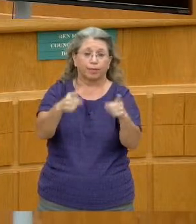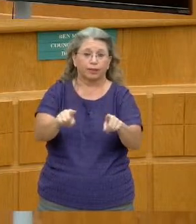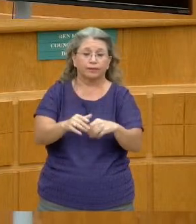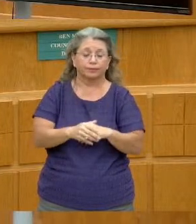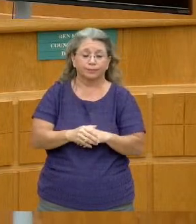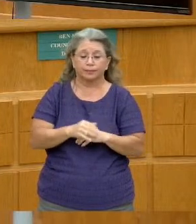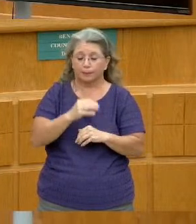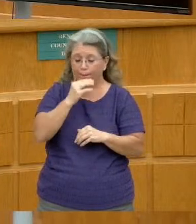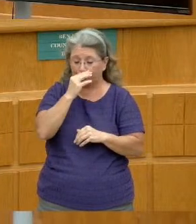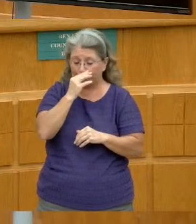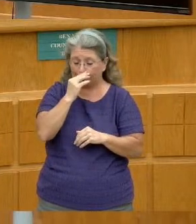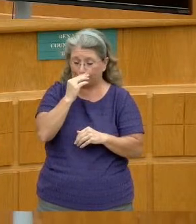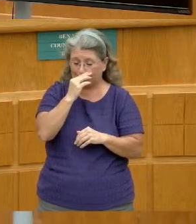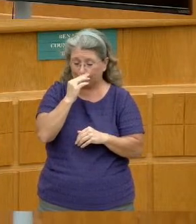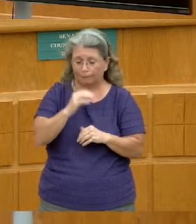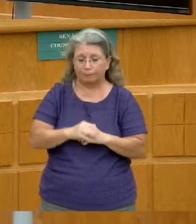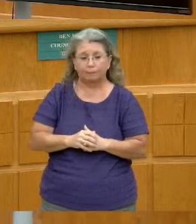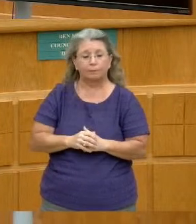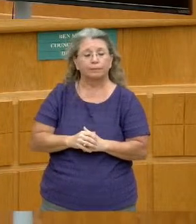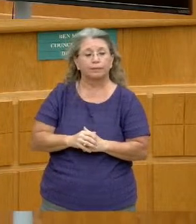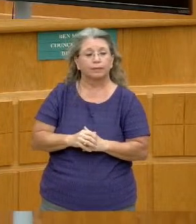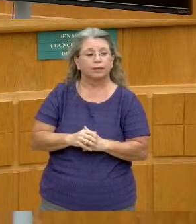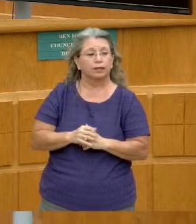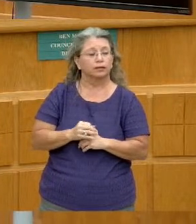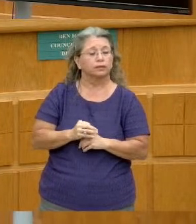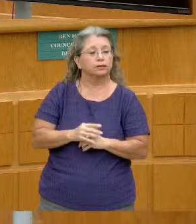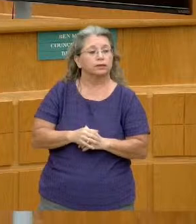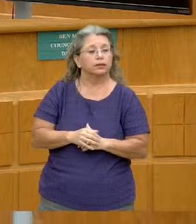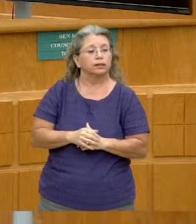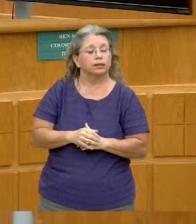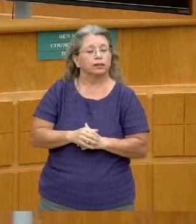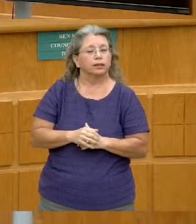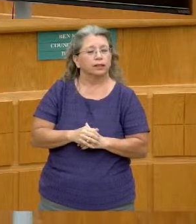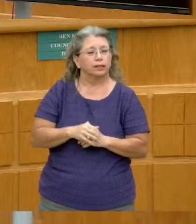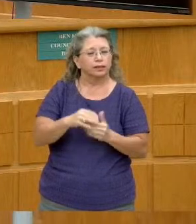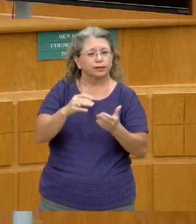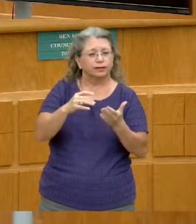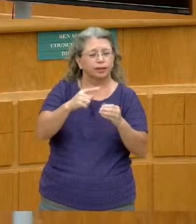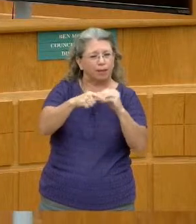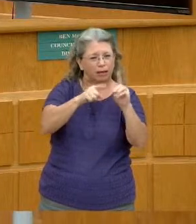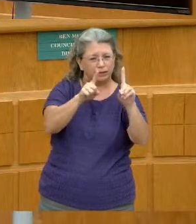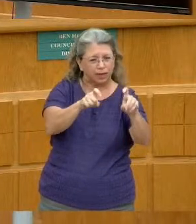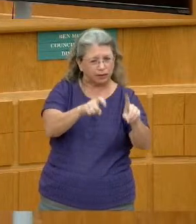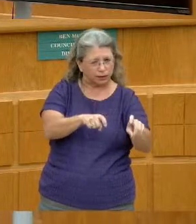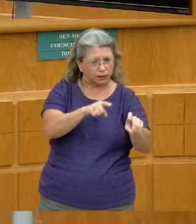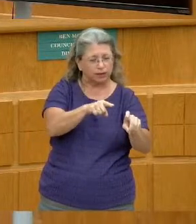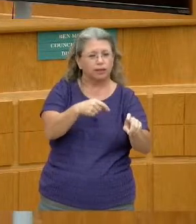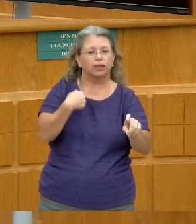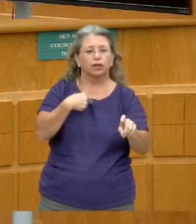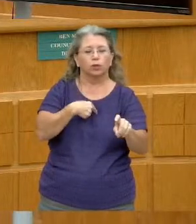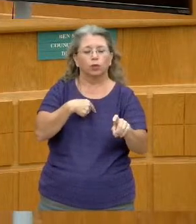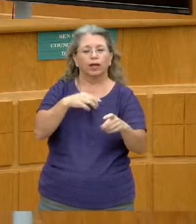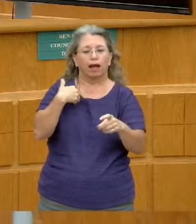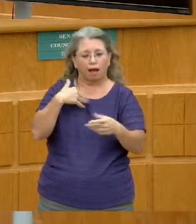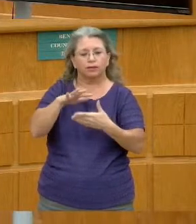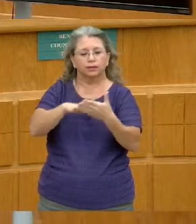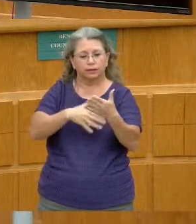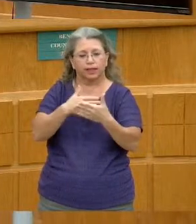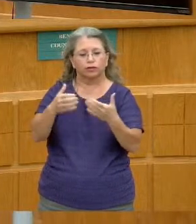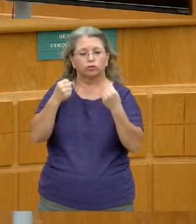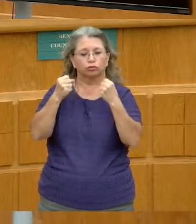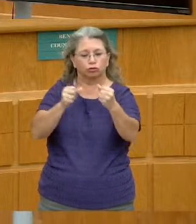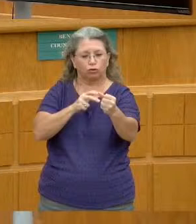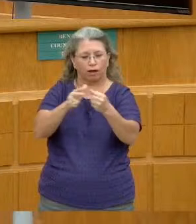On the testing, before we turn the slide here, we were going to do a drive-through testing tomorrow. The city county